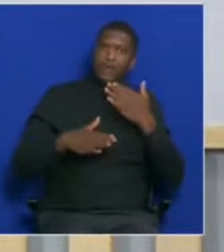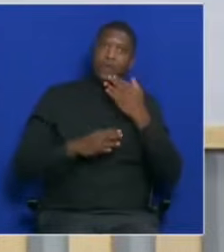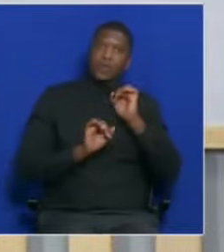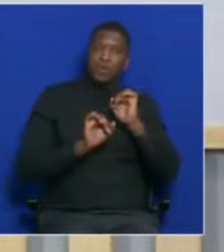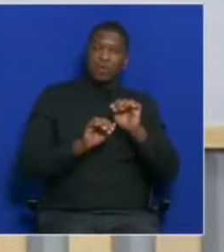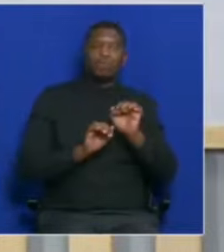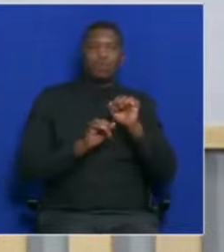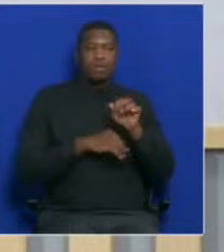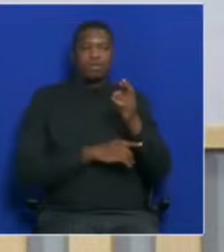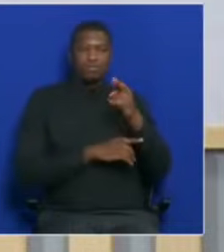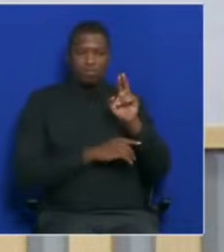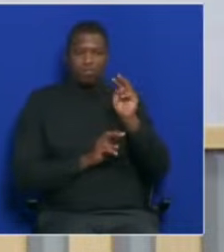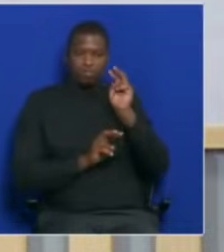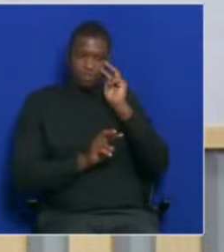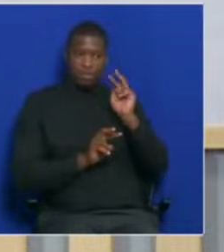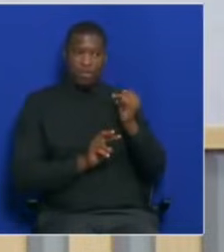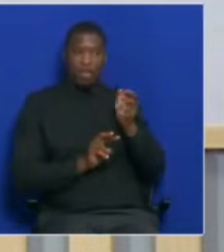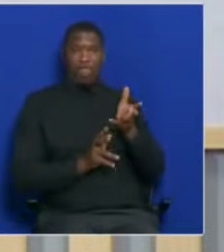that, yes.